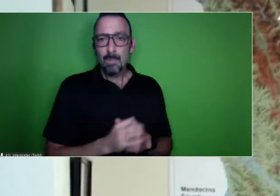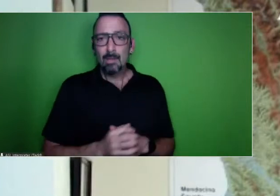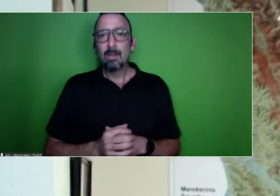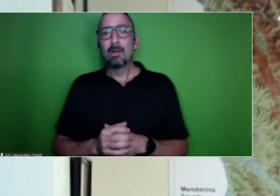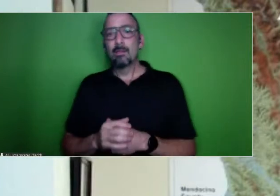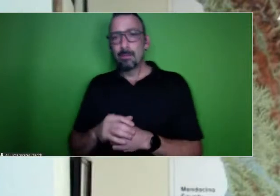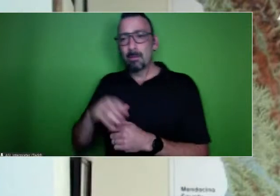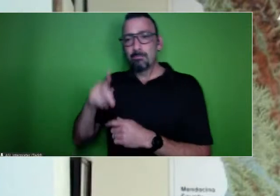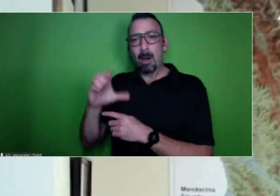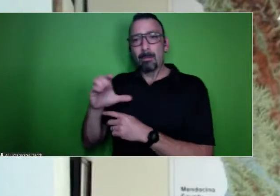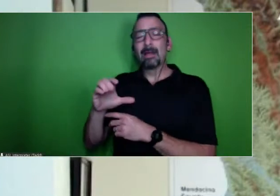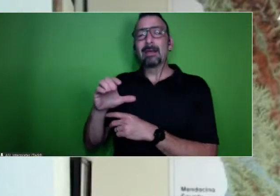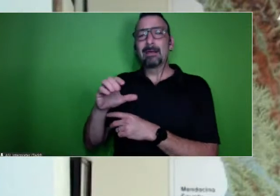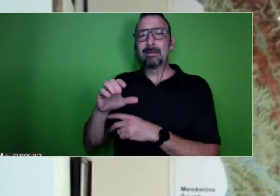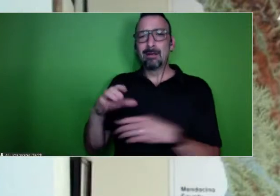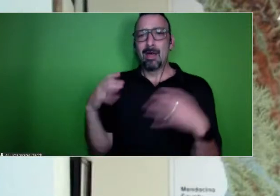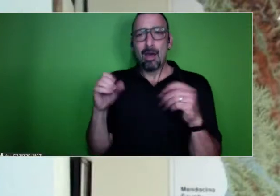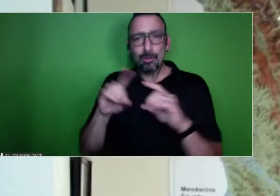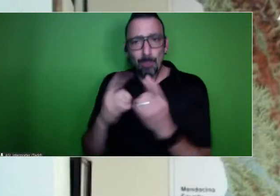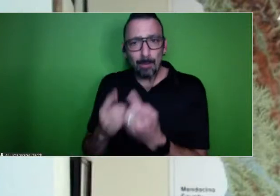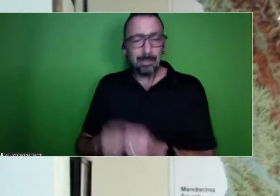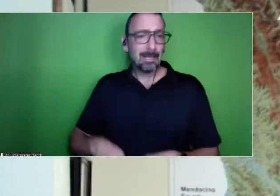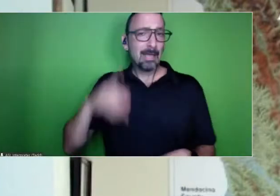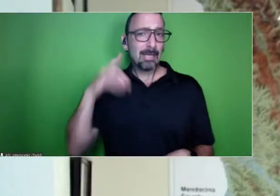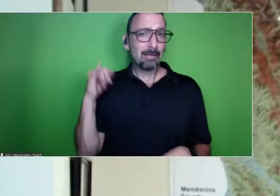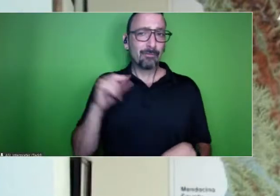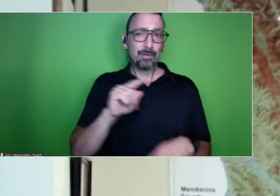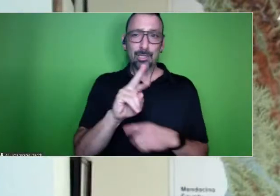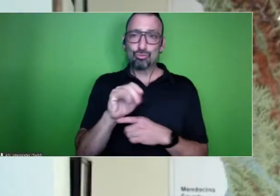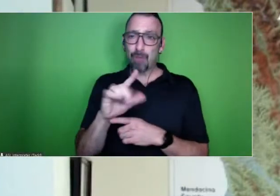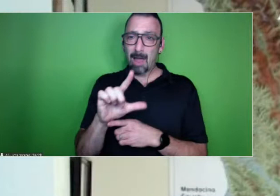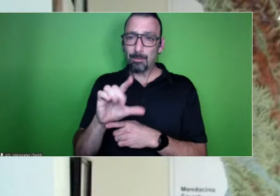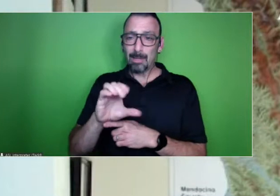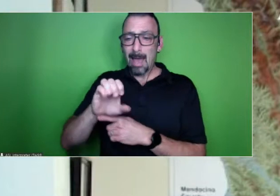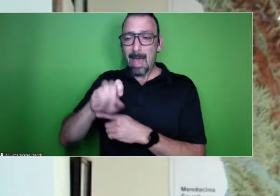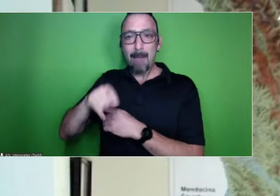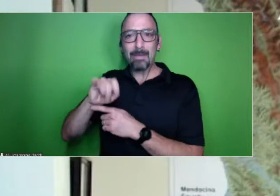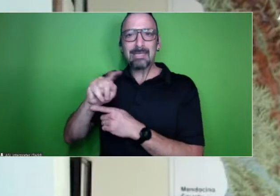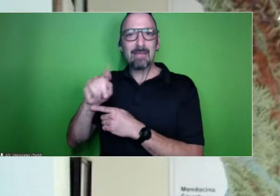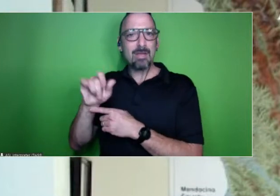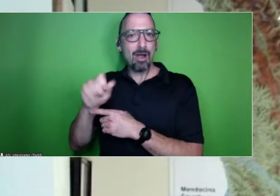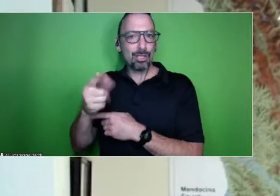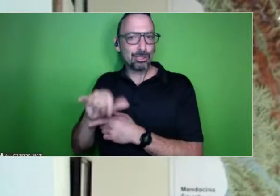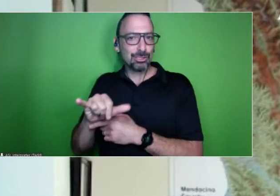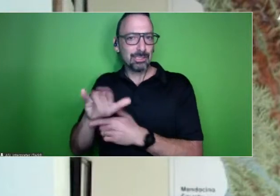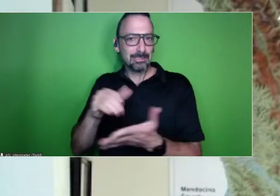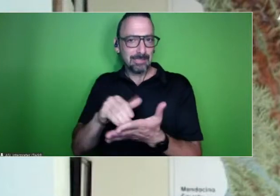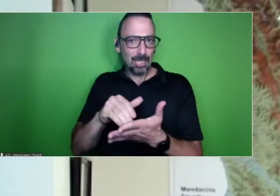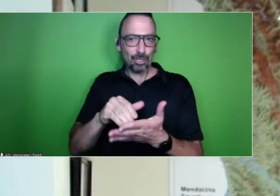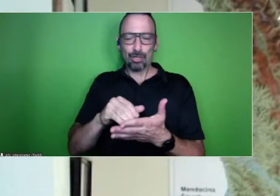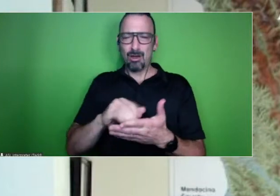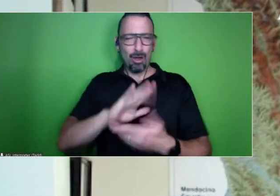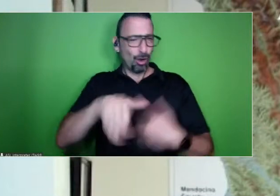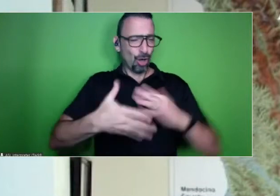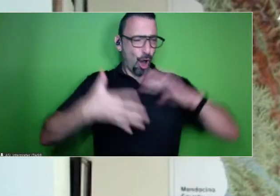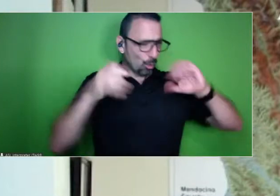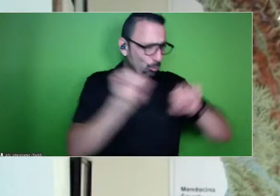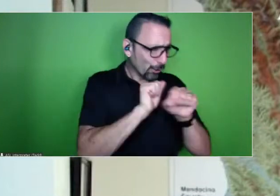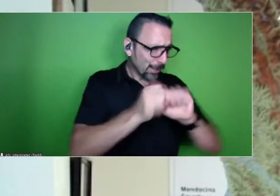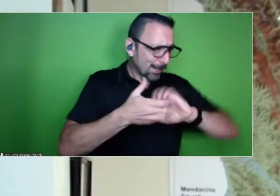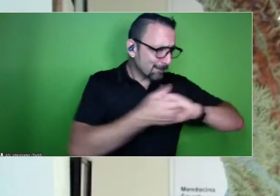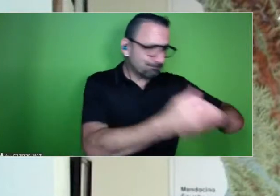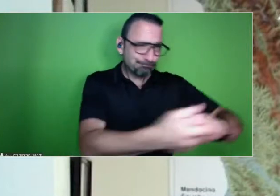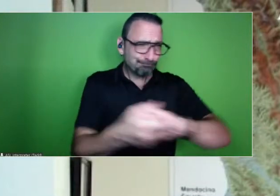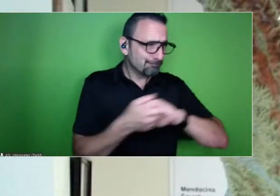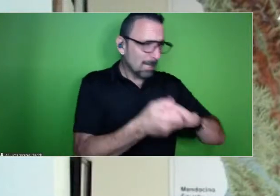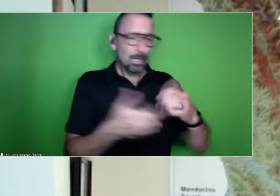California Department of Public Health, the California Tribal Epidemiology Center are all working together to try and do this.